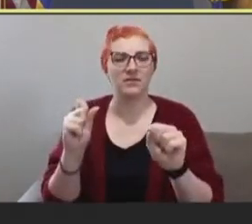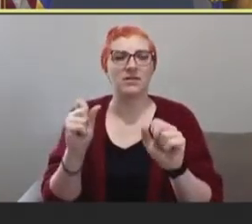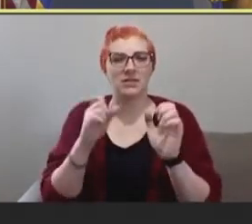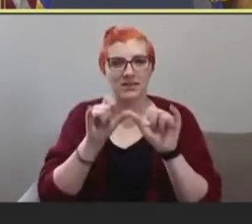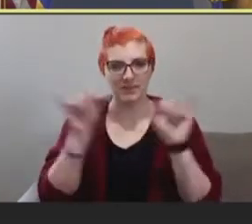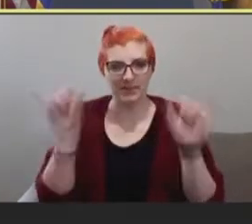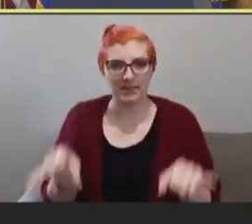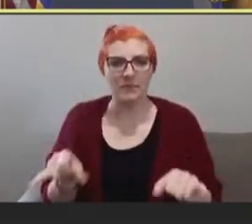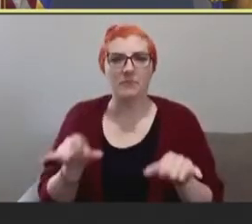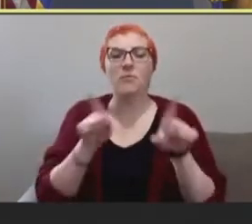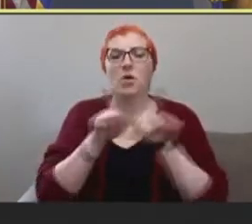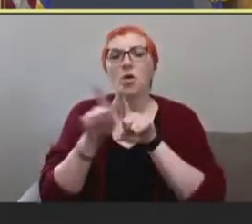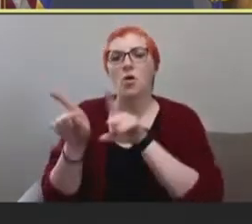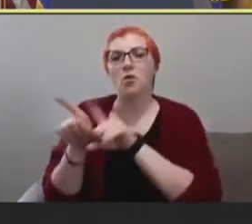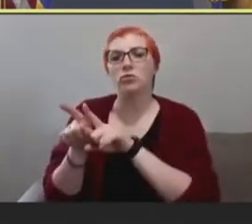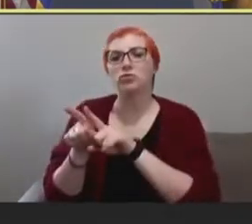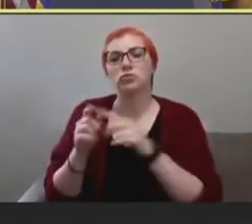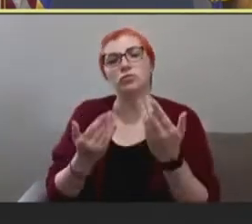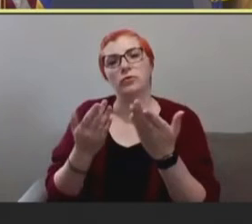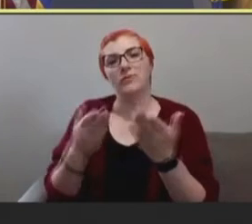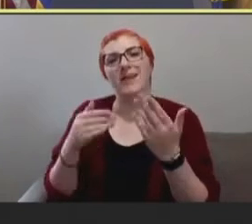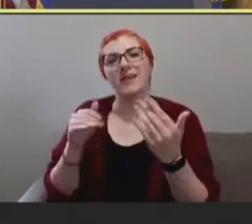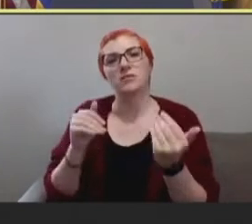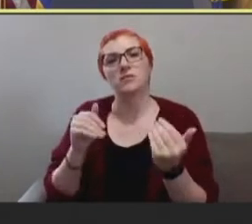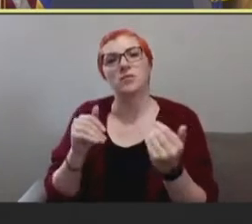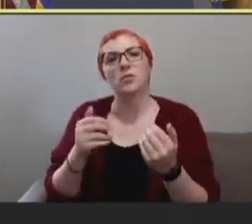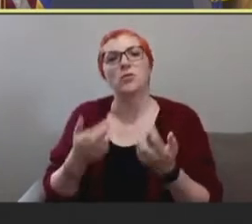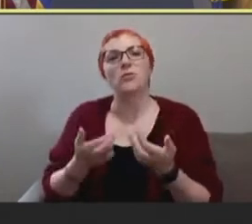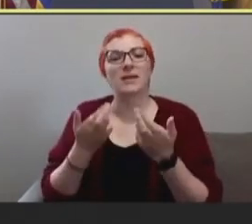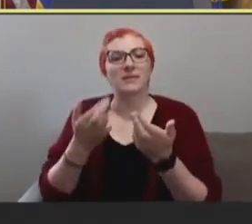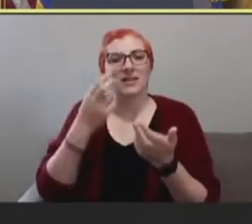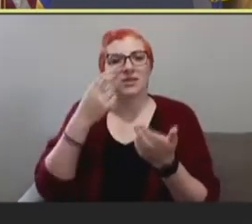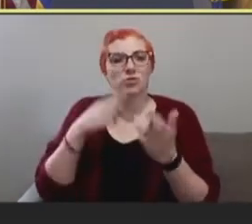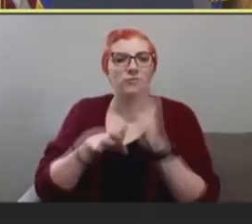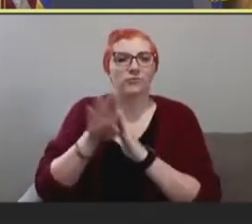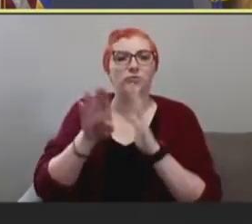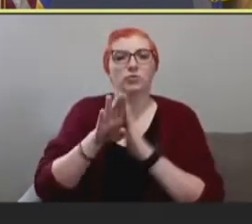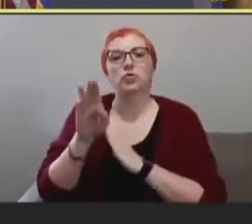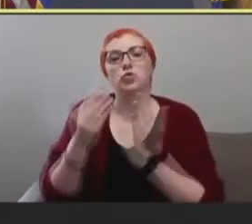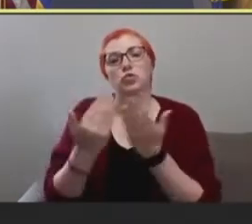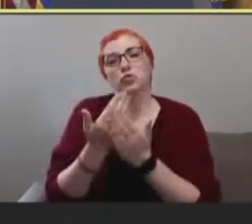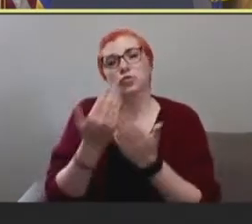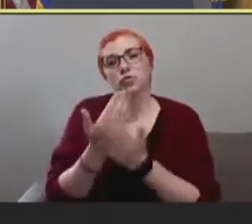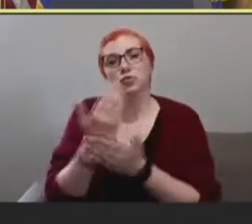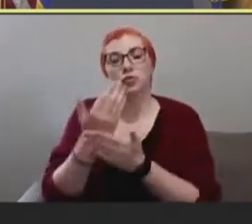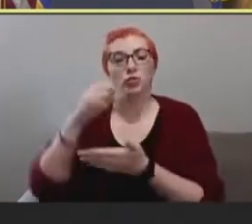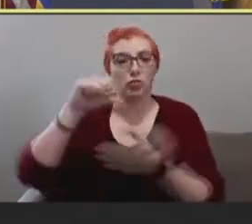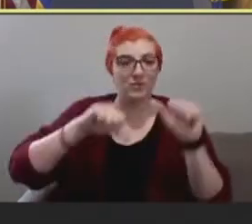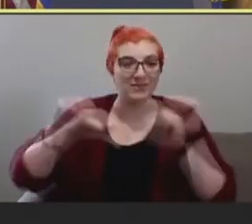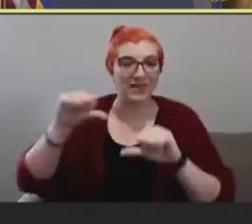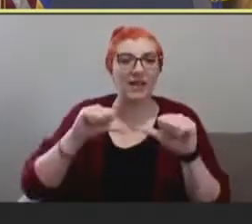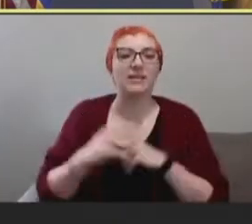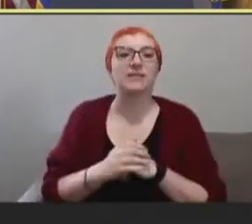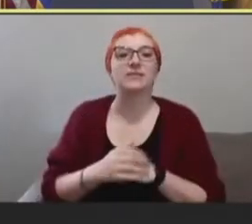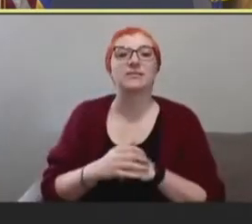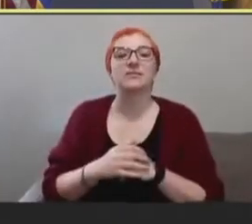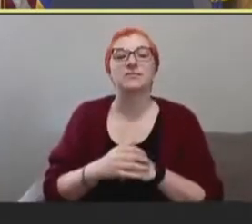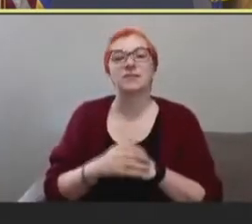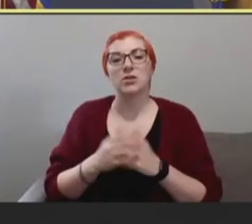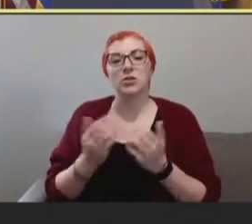provide recommendations to build on new science, advancements in technology, and shifting public and